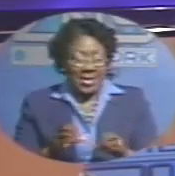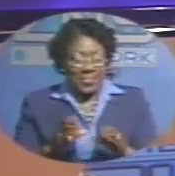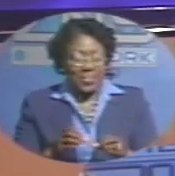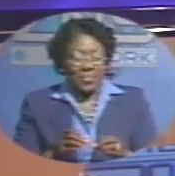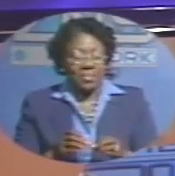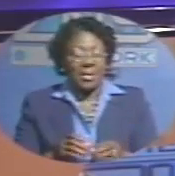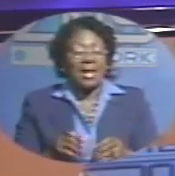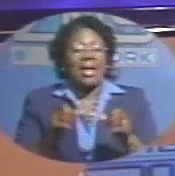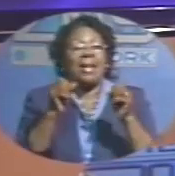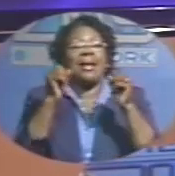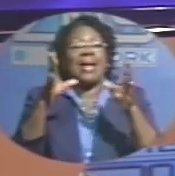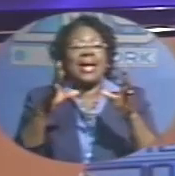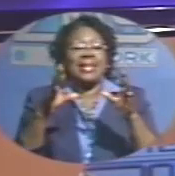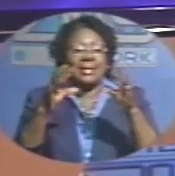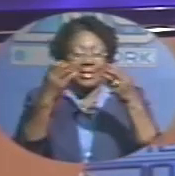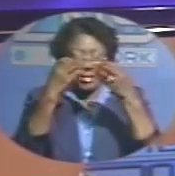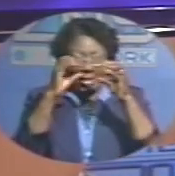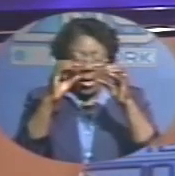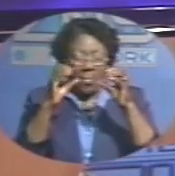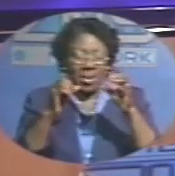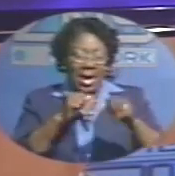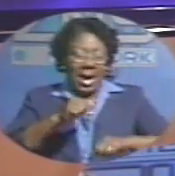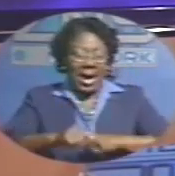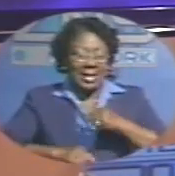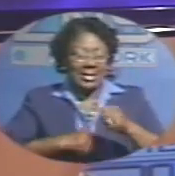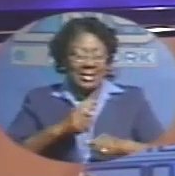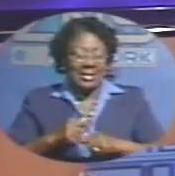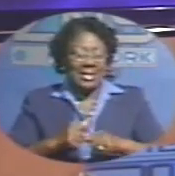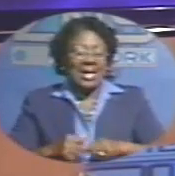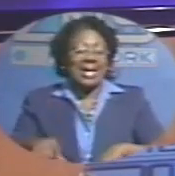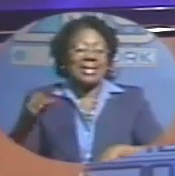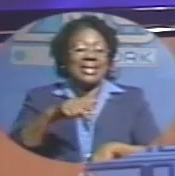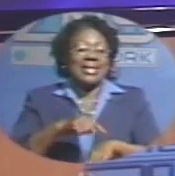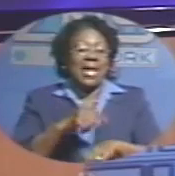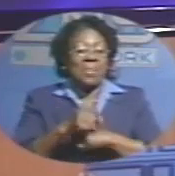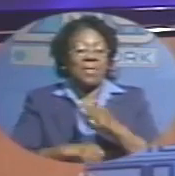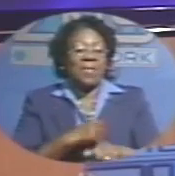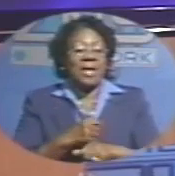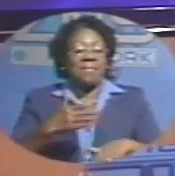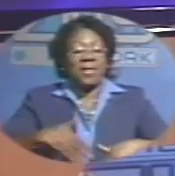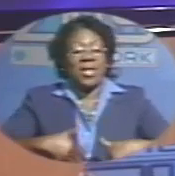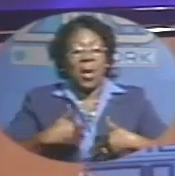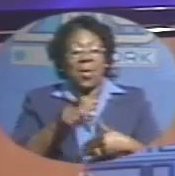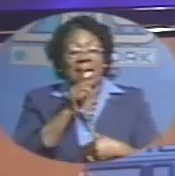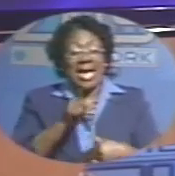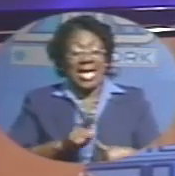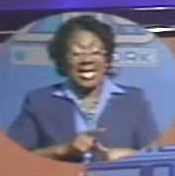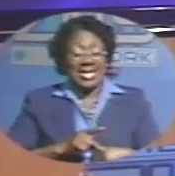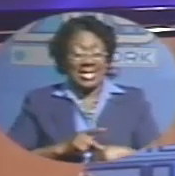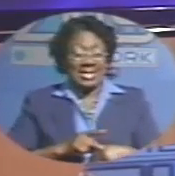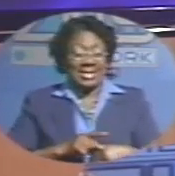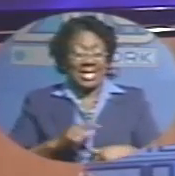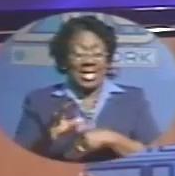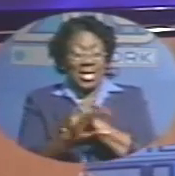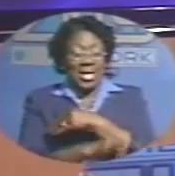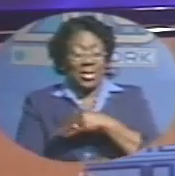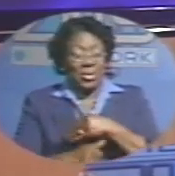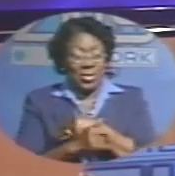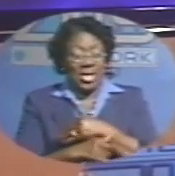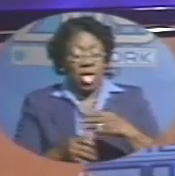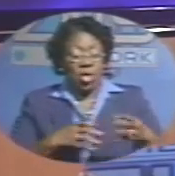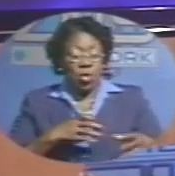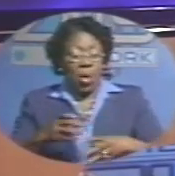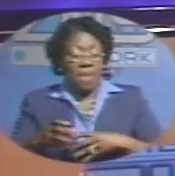Lights, camera, action. It's that time of year for young ladies in the country to compete in the Miss Bahamas Universe contest. The